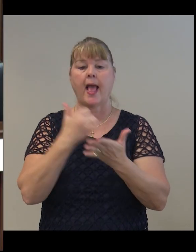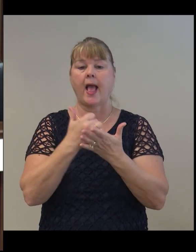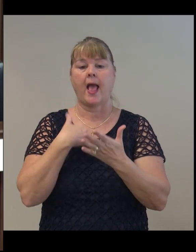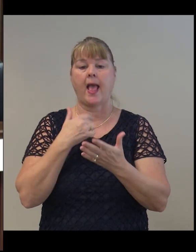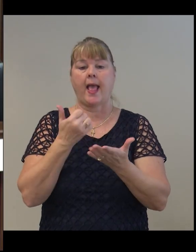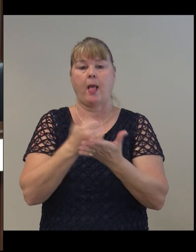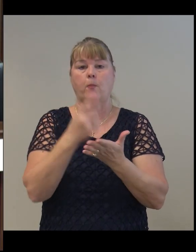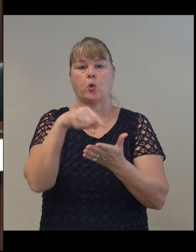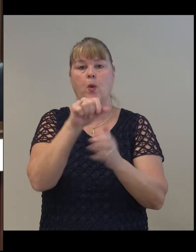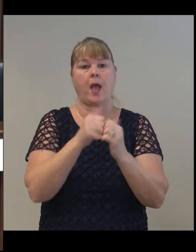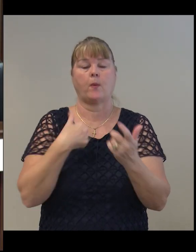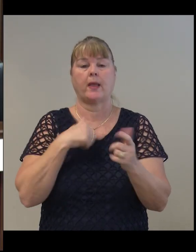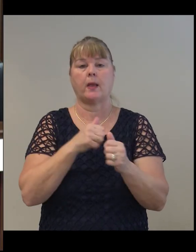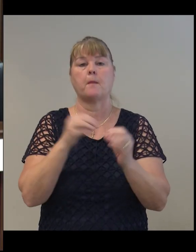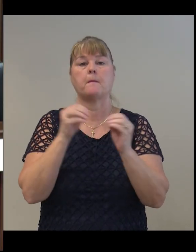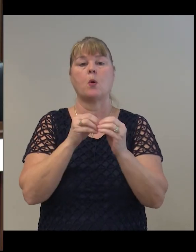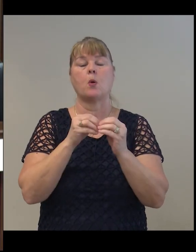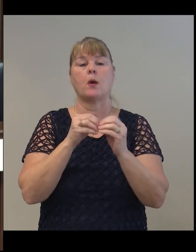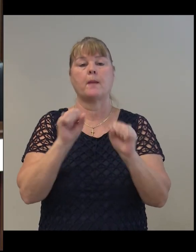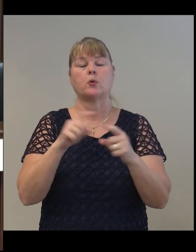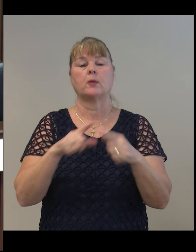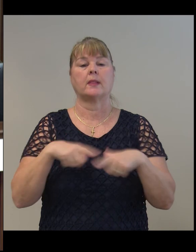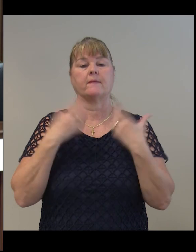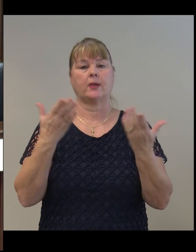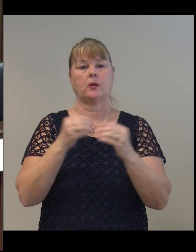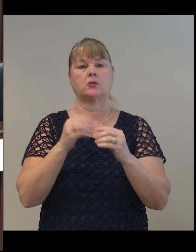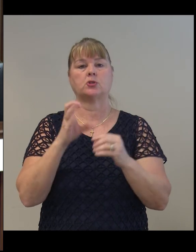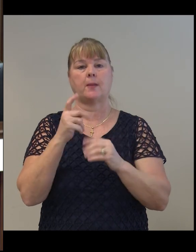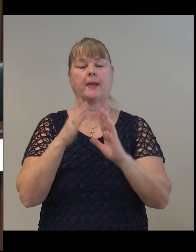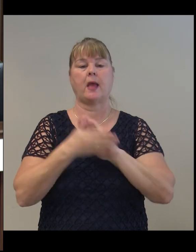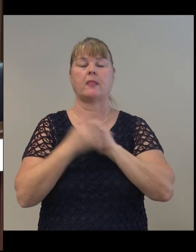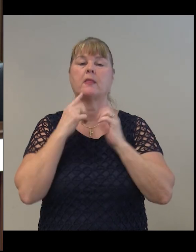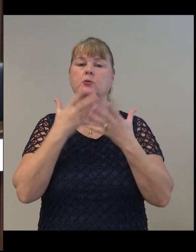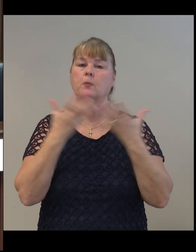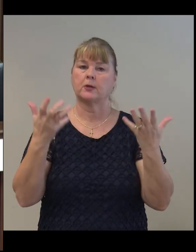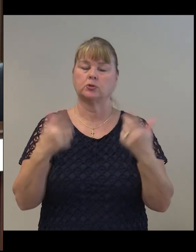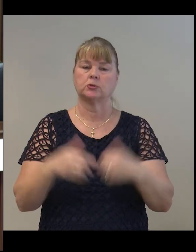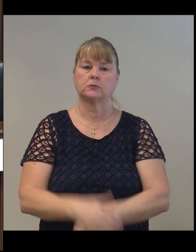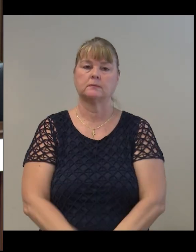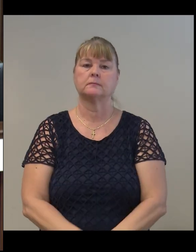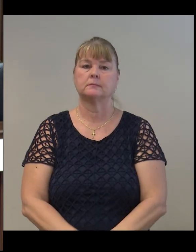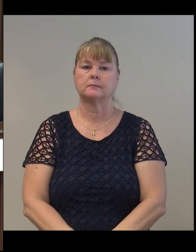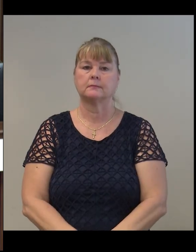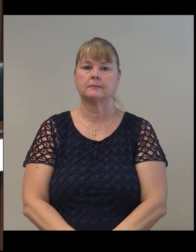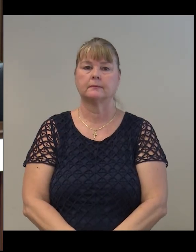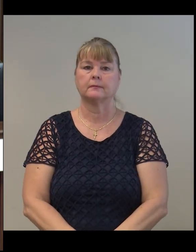we can help you be a more resilient member of Chatham County. Thank you so much.